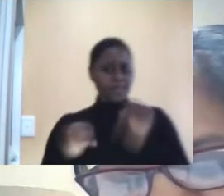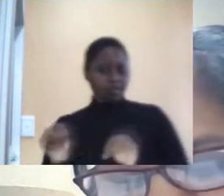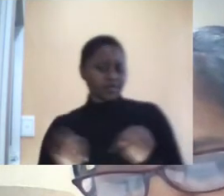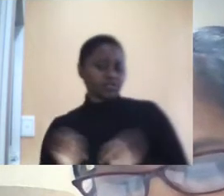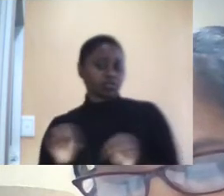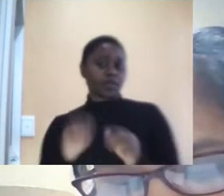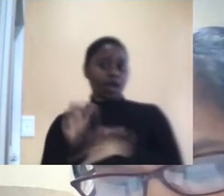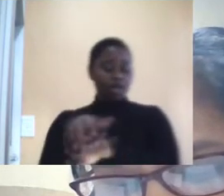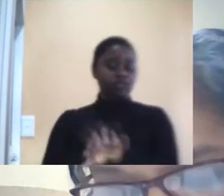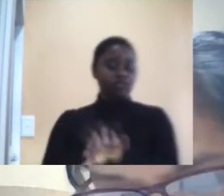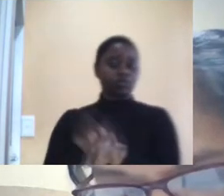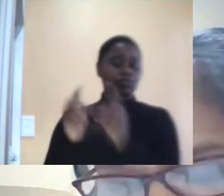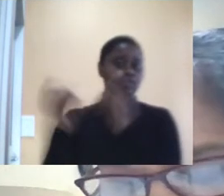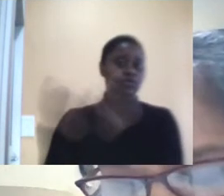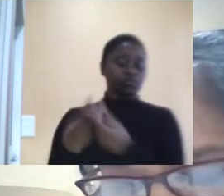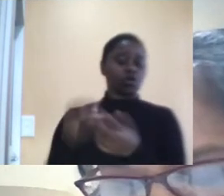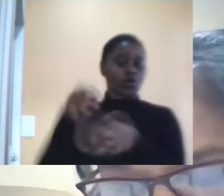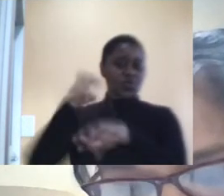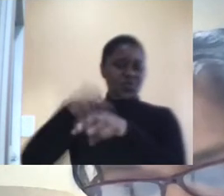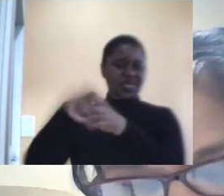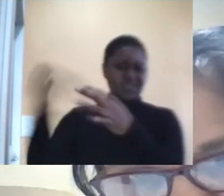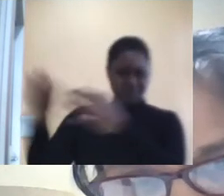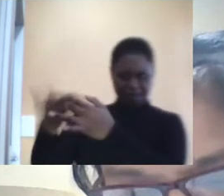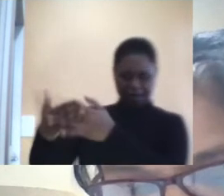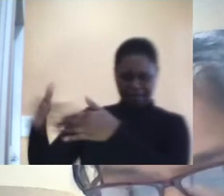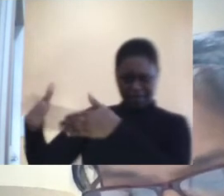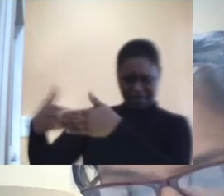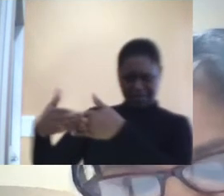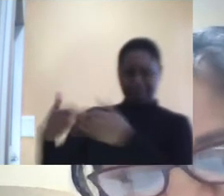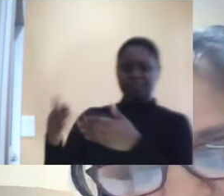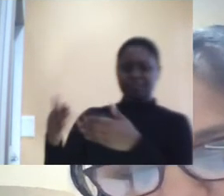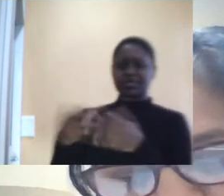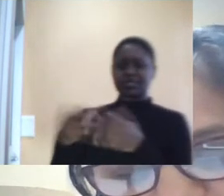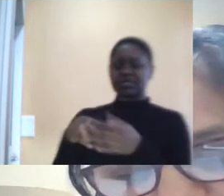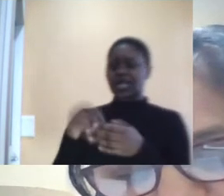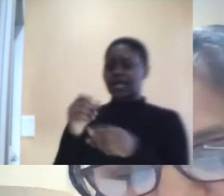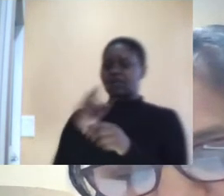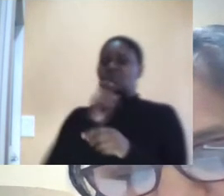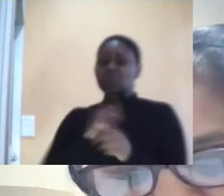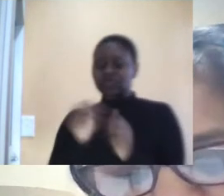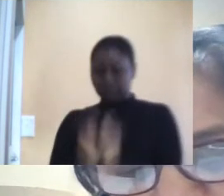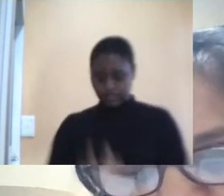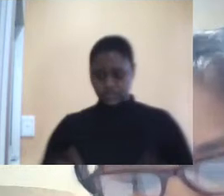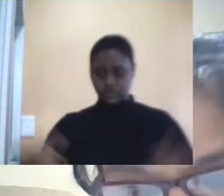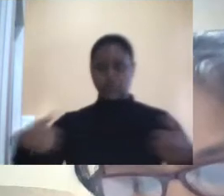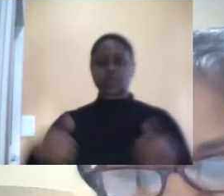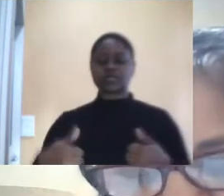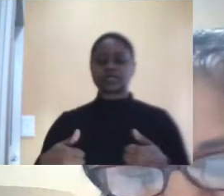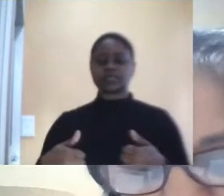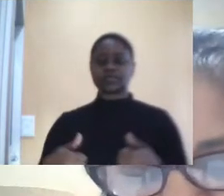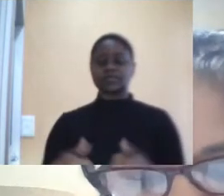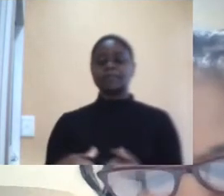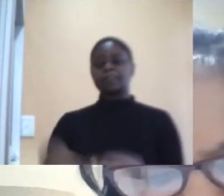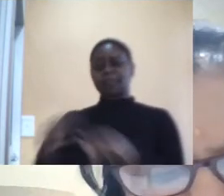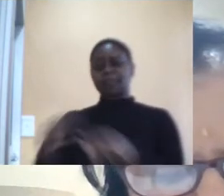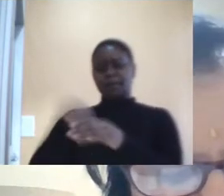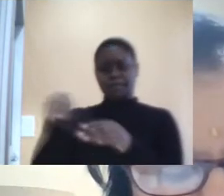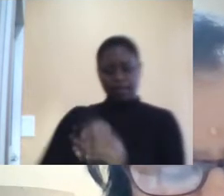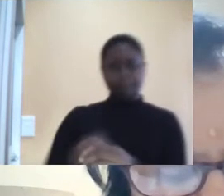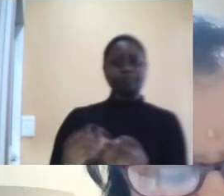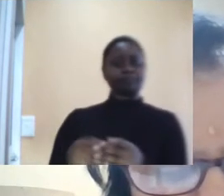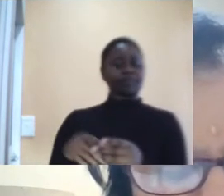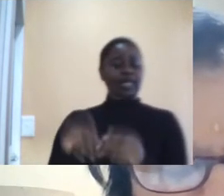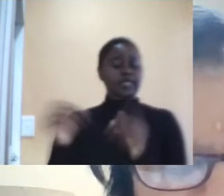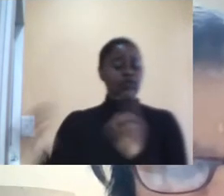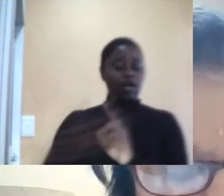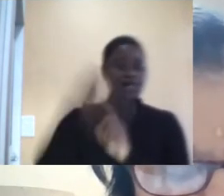the Agriculture Department needs to bridge the think-do gap using a multi-stakeholder science policy interface, or else the